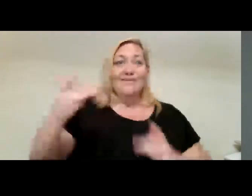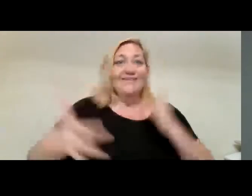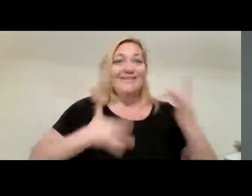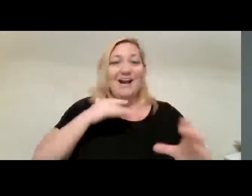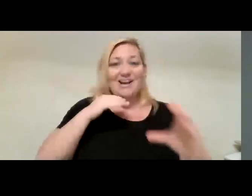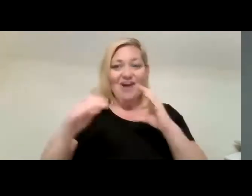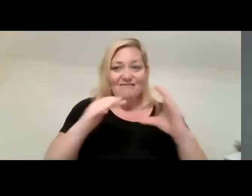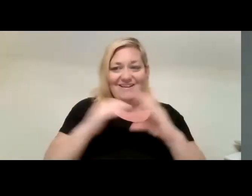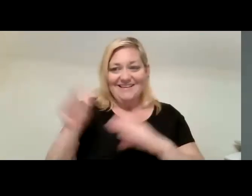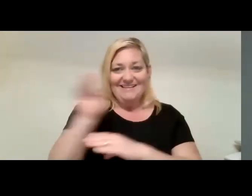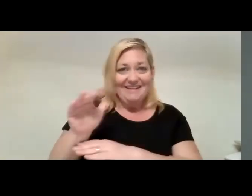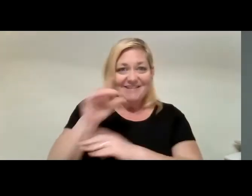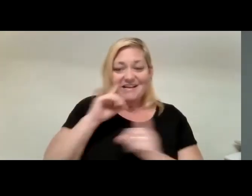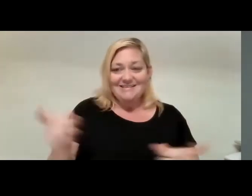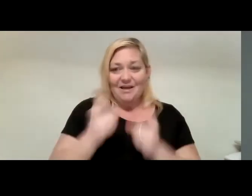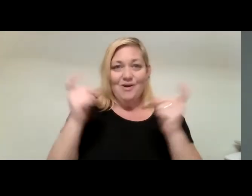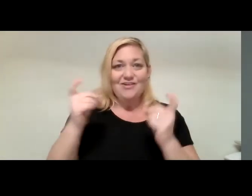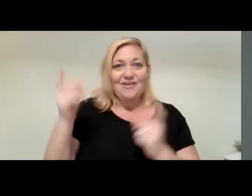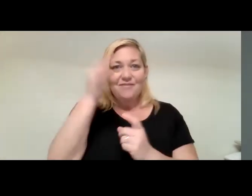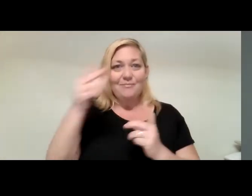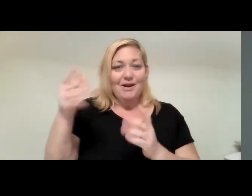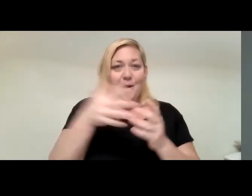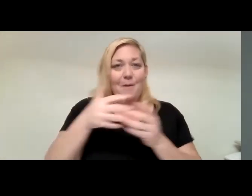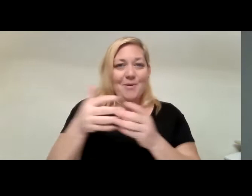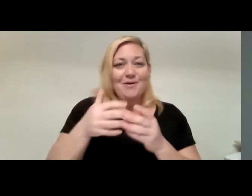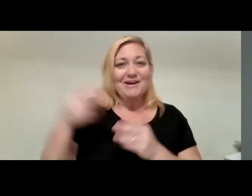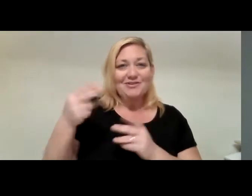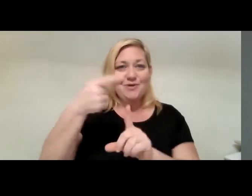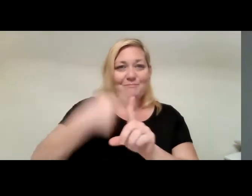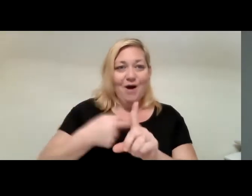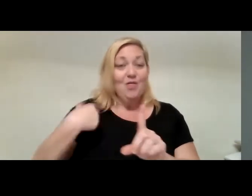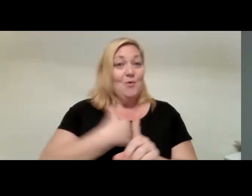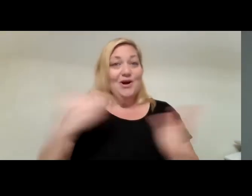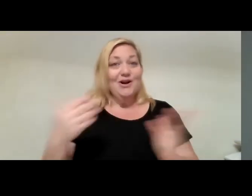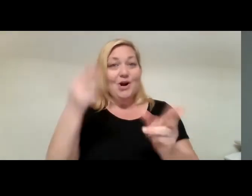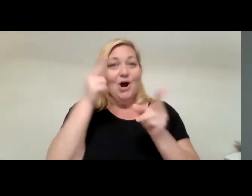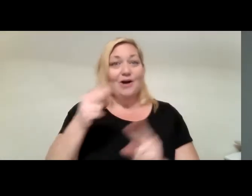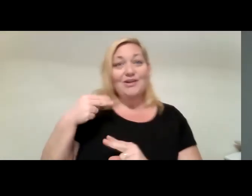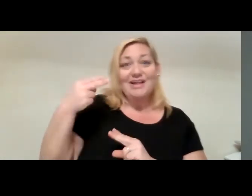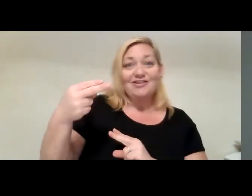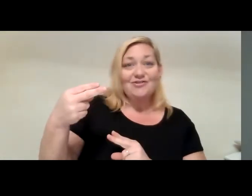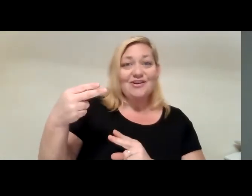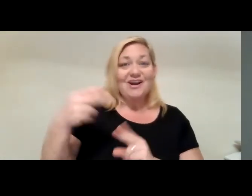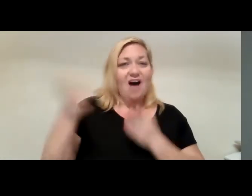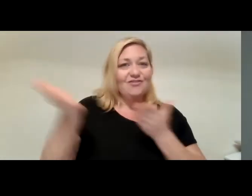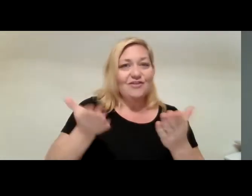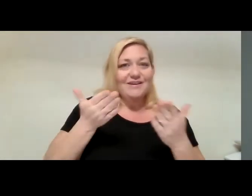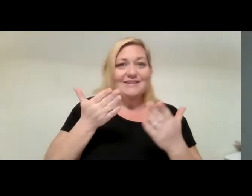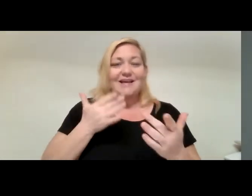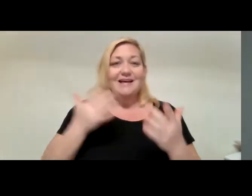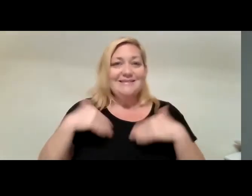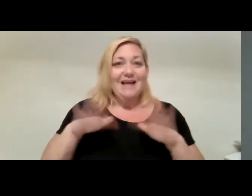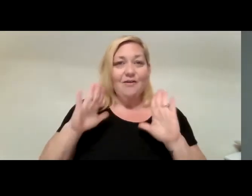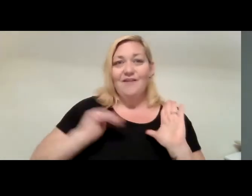conversation this evening in celebration of Filipino-American History Month. We are here to honor the history of service and sacrifice of